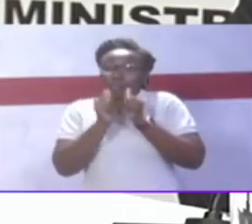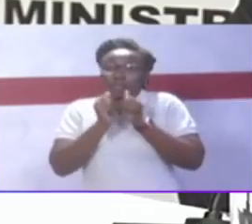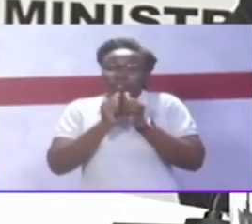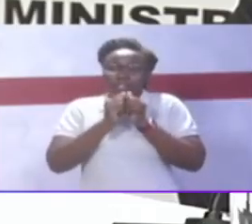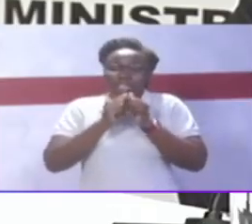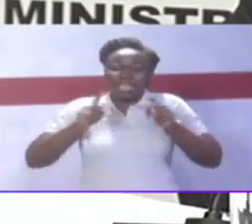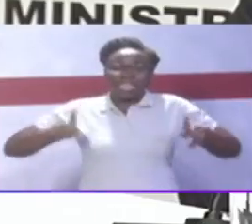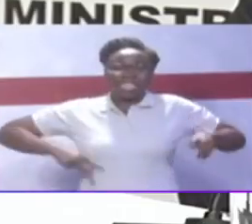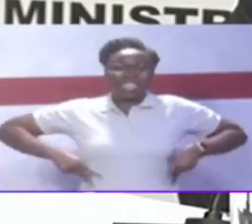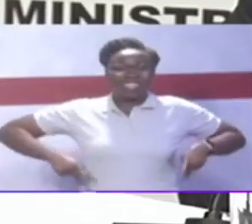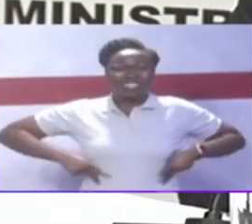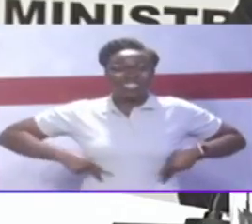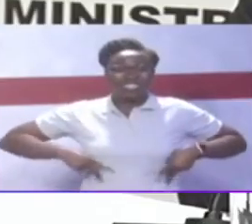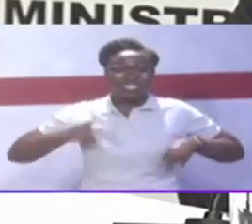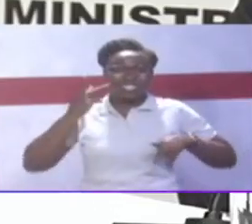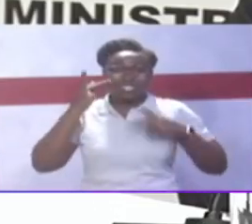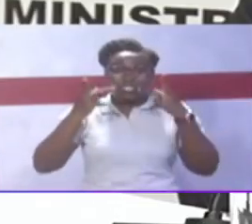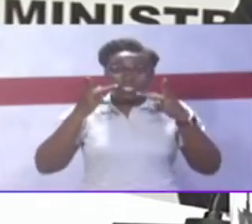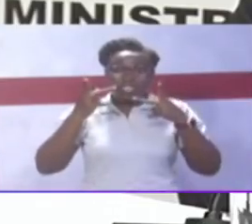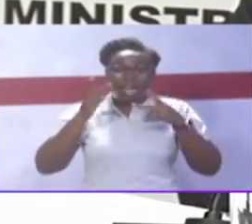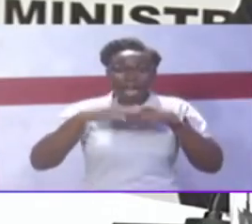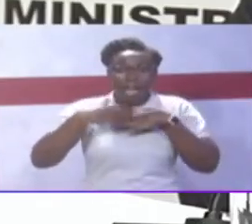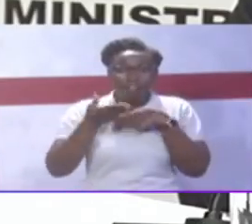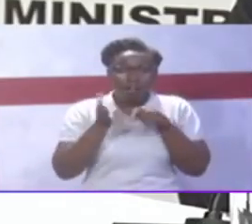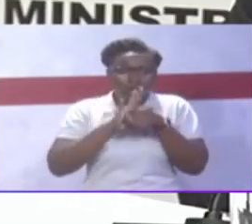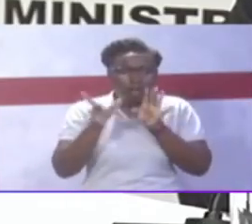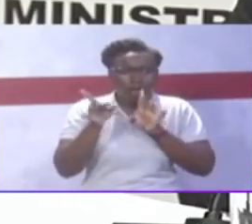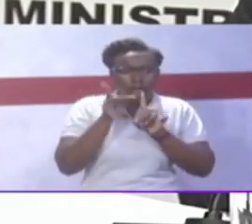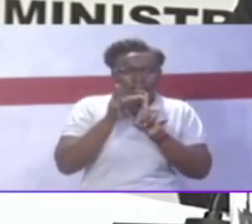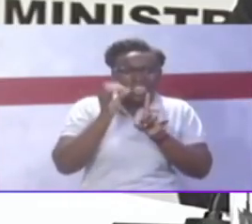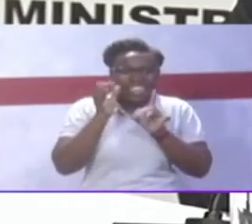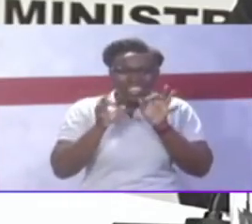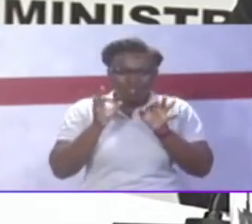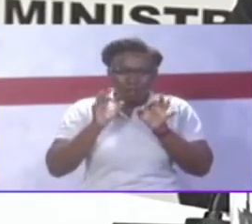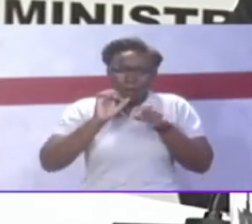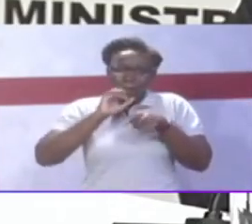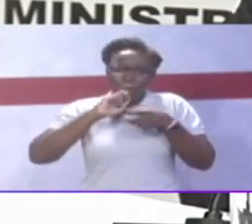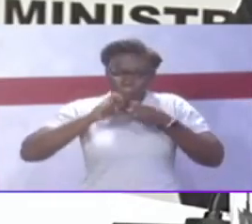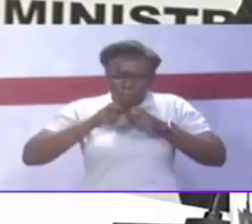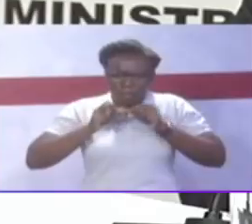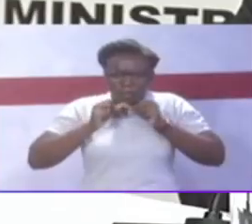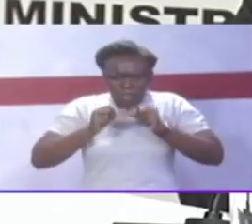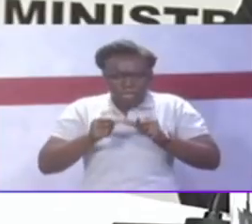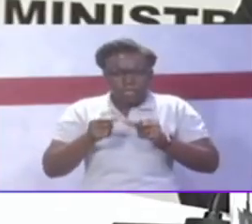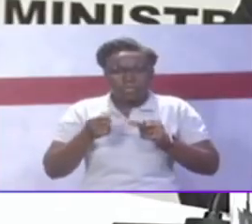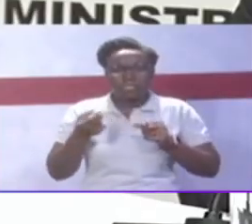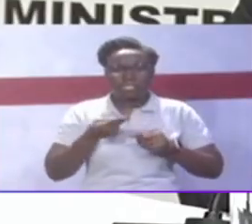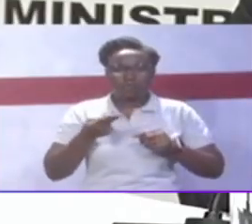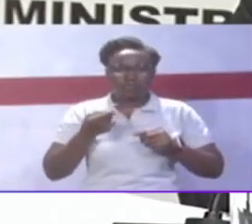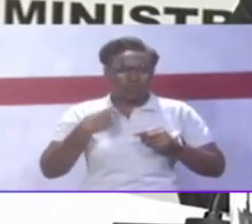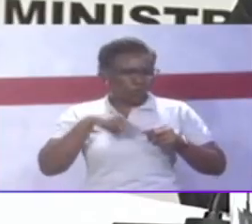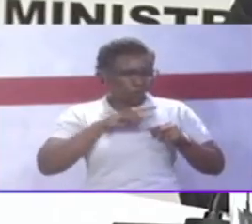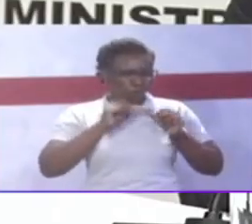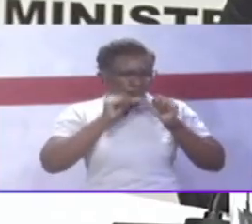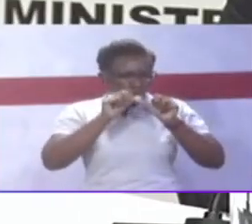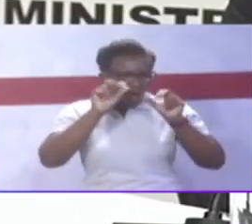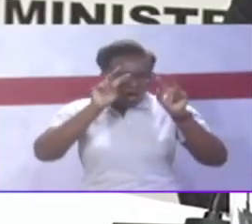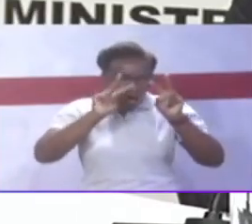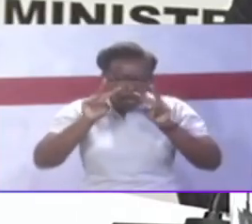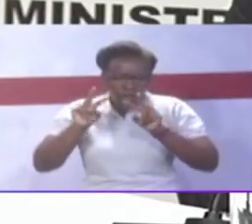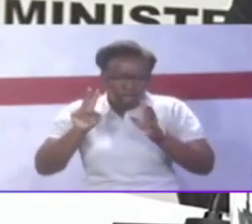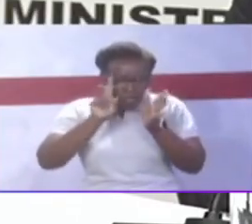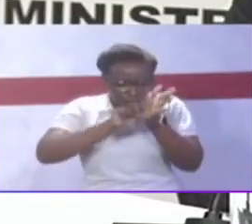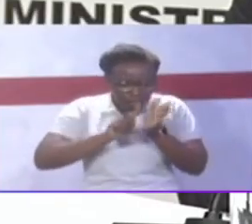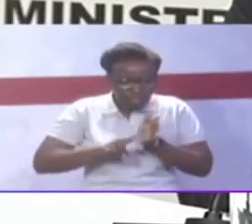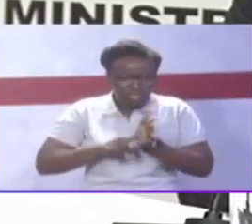out the waste, including creatinine. So they look at all these different measures and they see, are they still